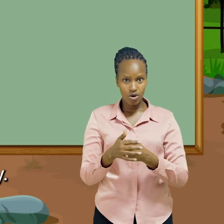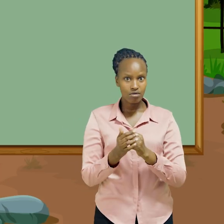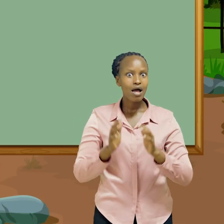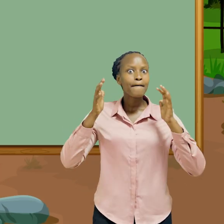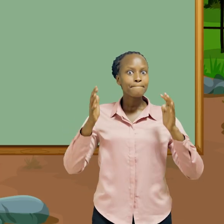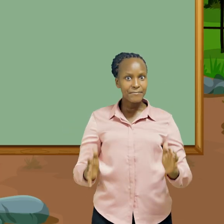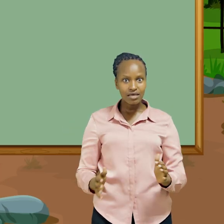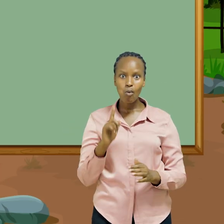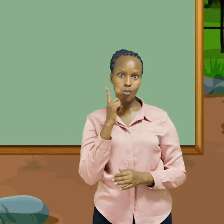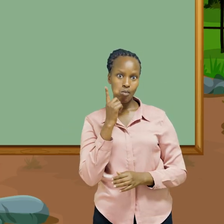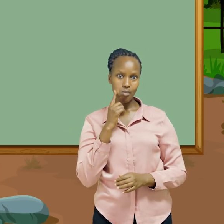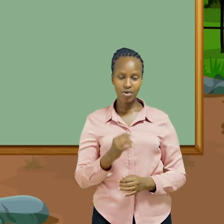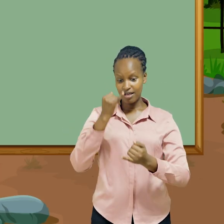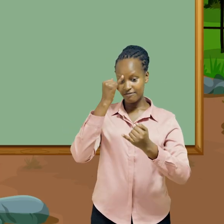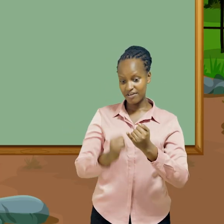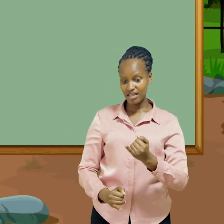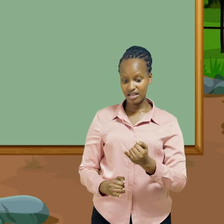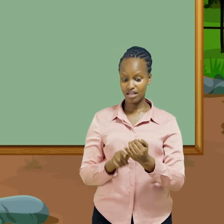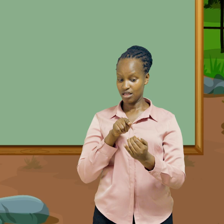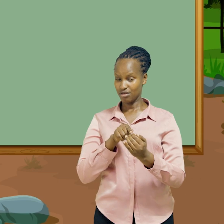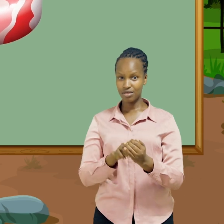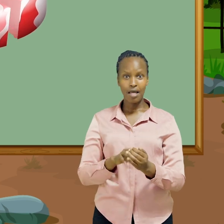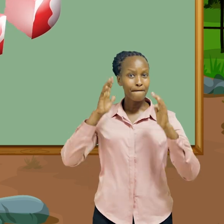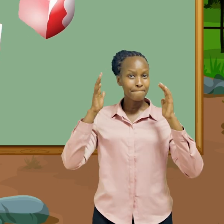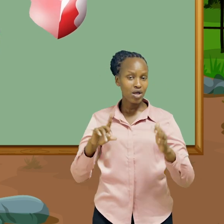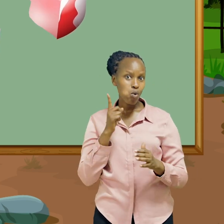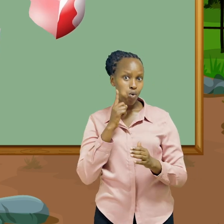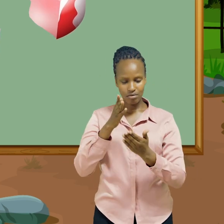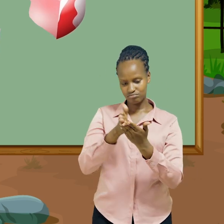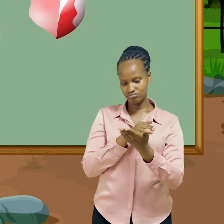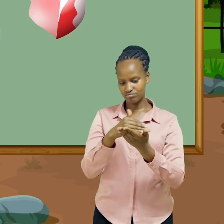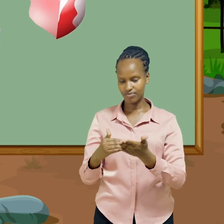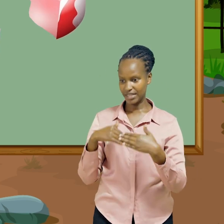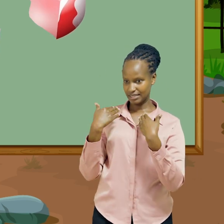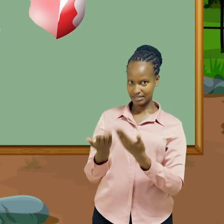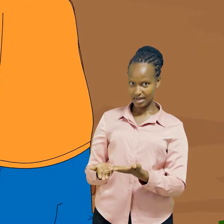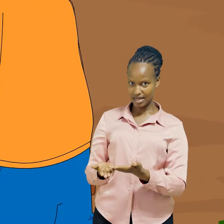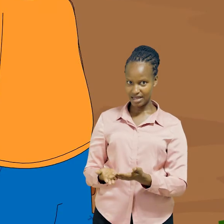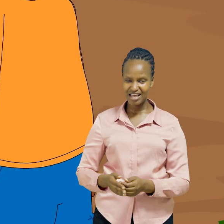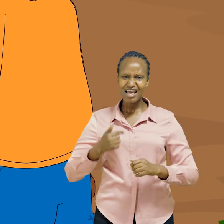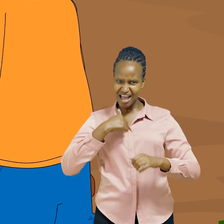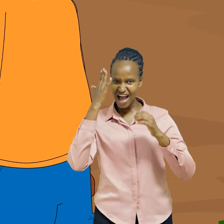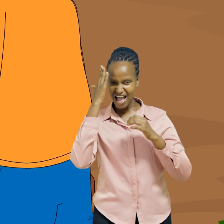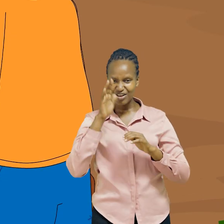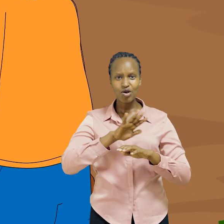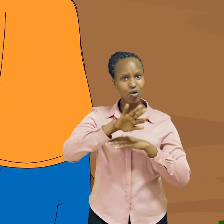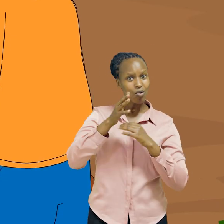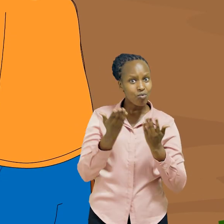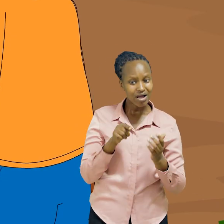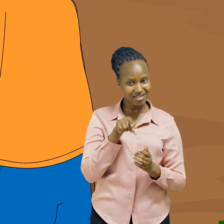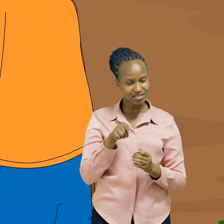candy. Finally, the big piece of candy is cut into small pieces. Ta-da! I know where all